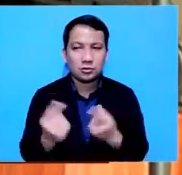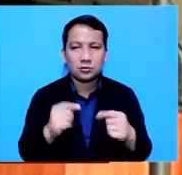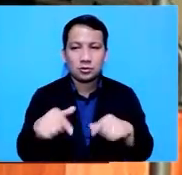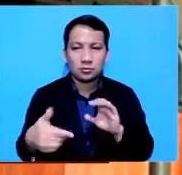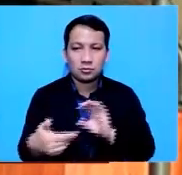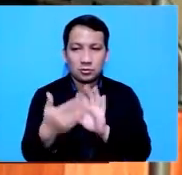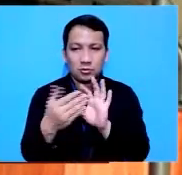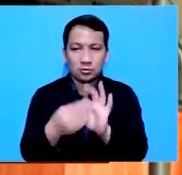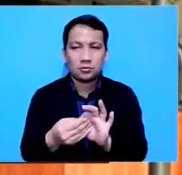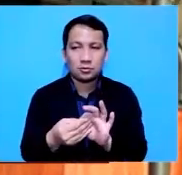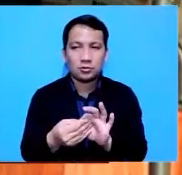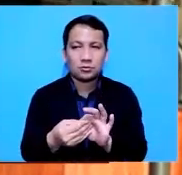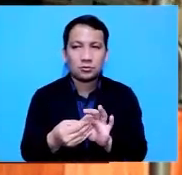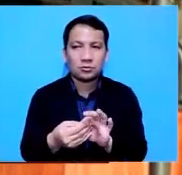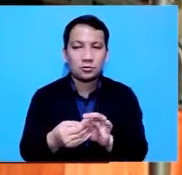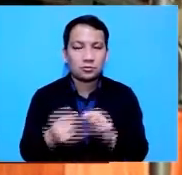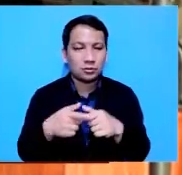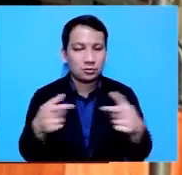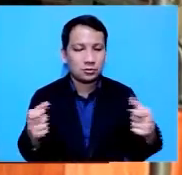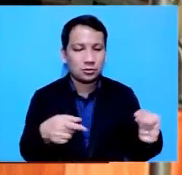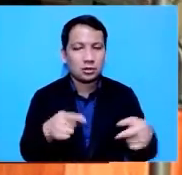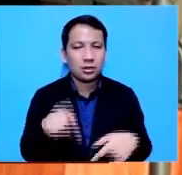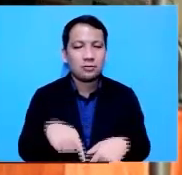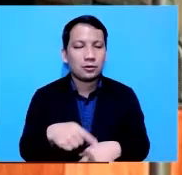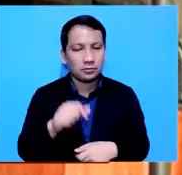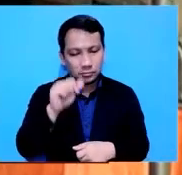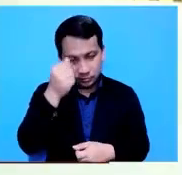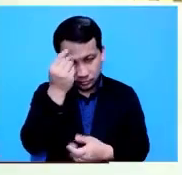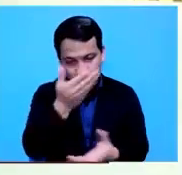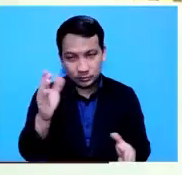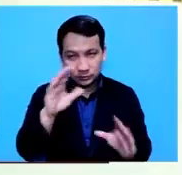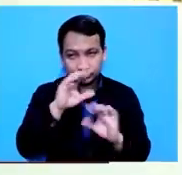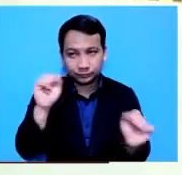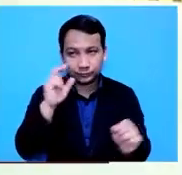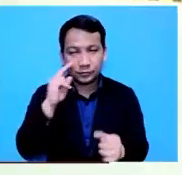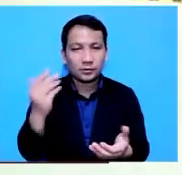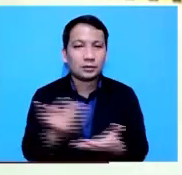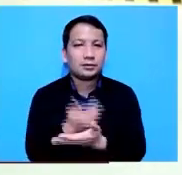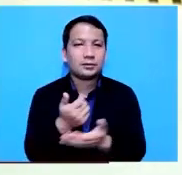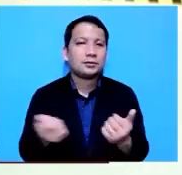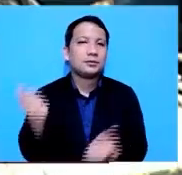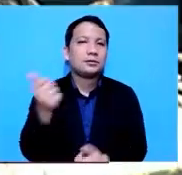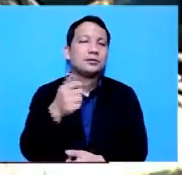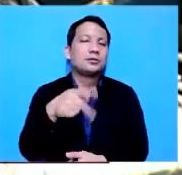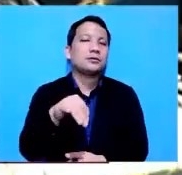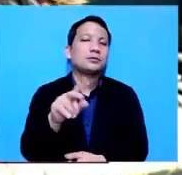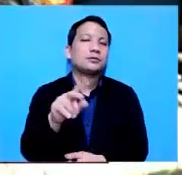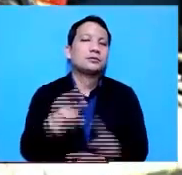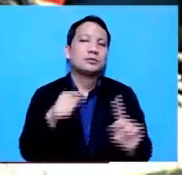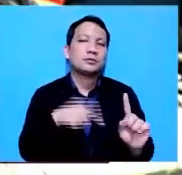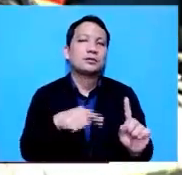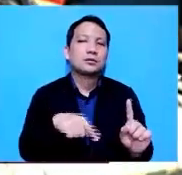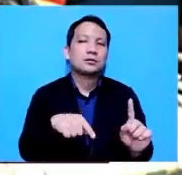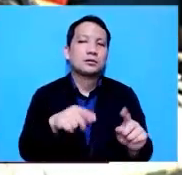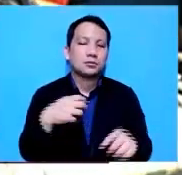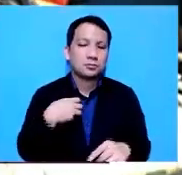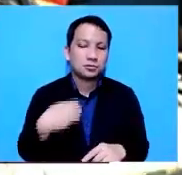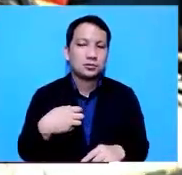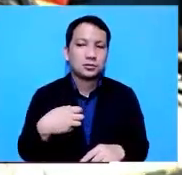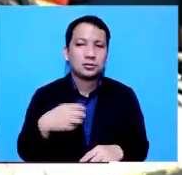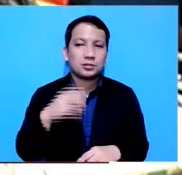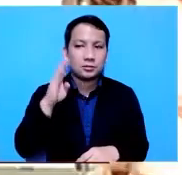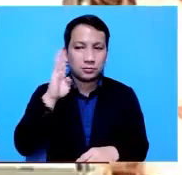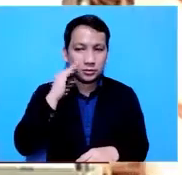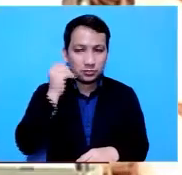harsh criticism. Ito ang bilin ni Pangulong Bongbong Marcos sa bagong hepe ng Philippine National Police na si Police General Benjamin Acorda